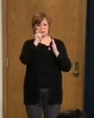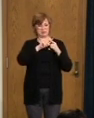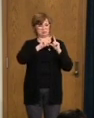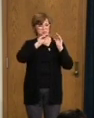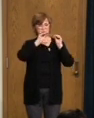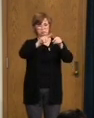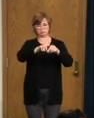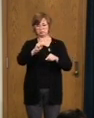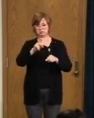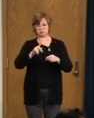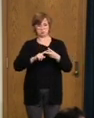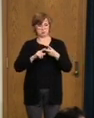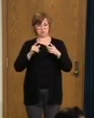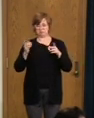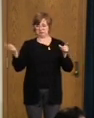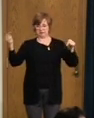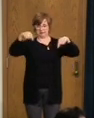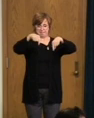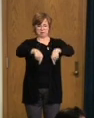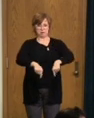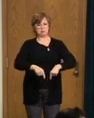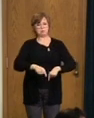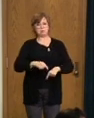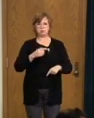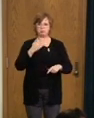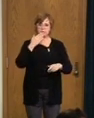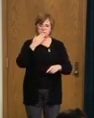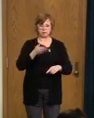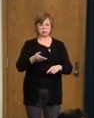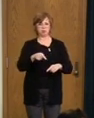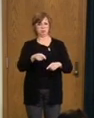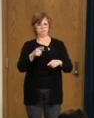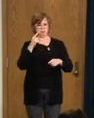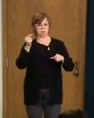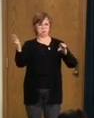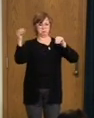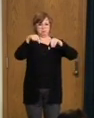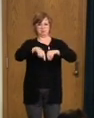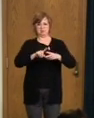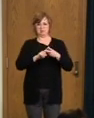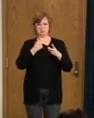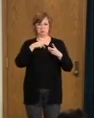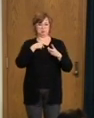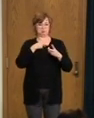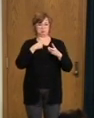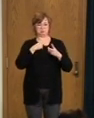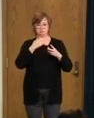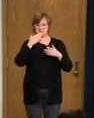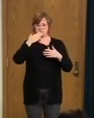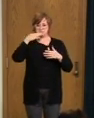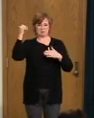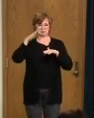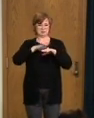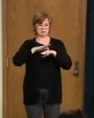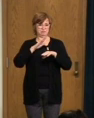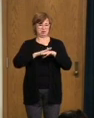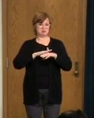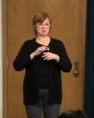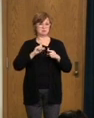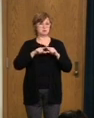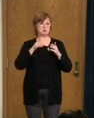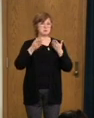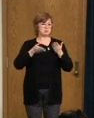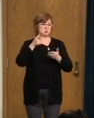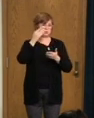very best, providing the very best public health advice that any province could ask for. And many don't know this, but